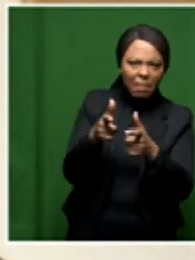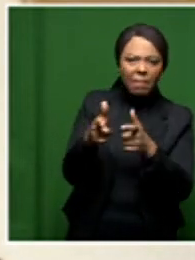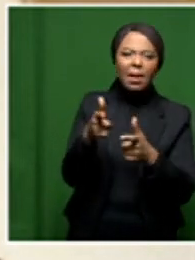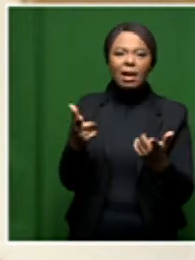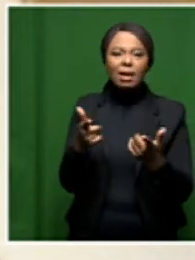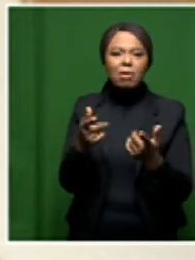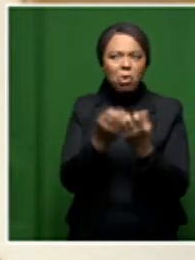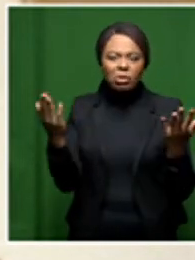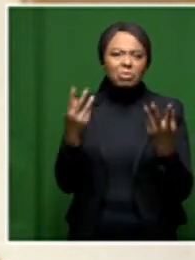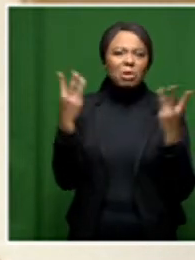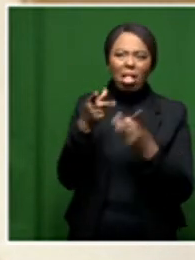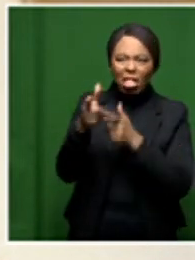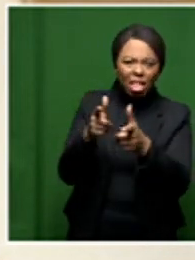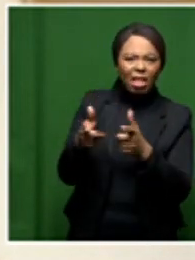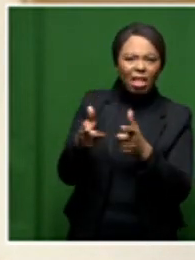sort of